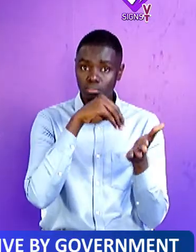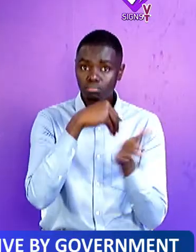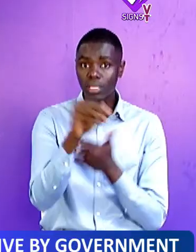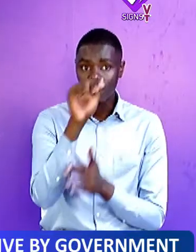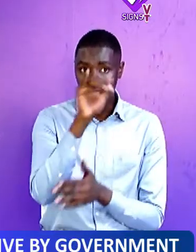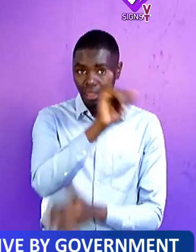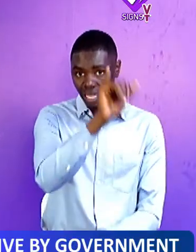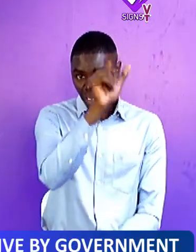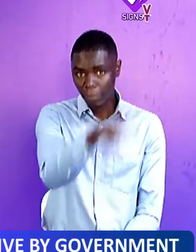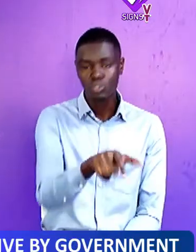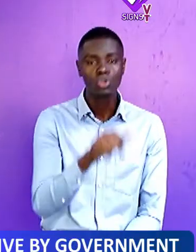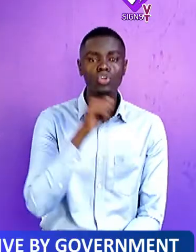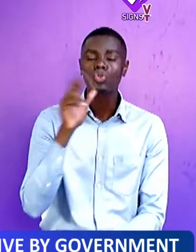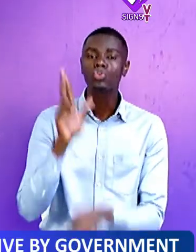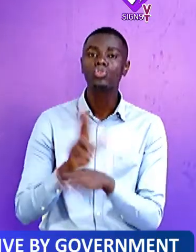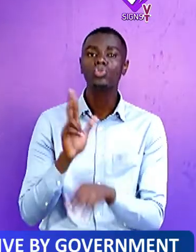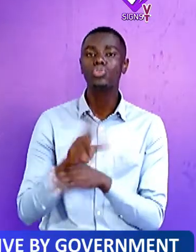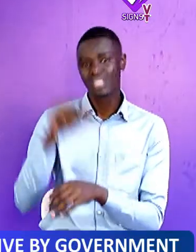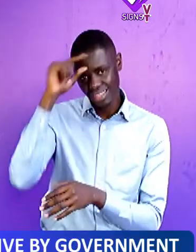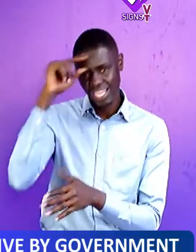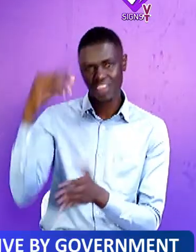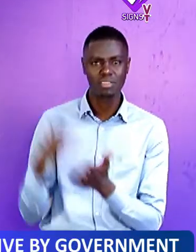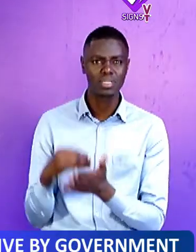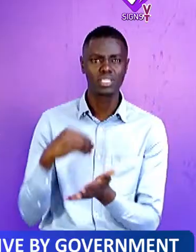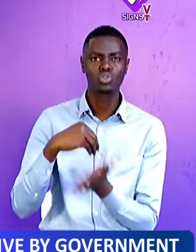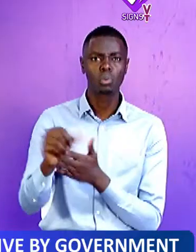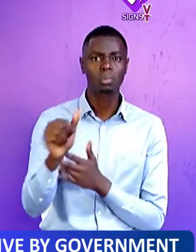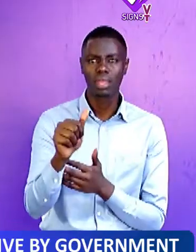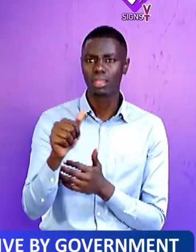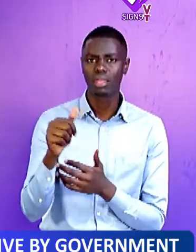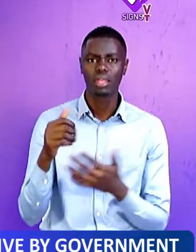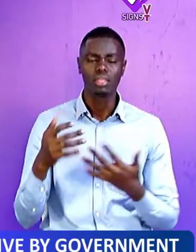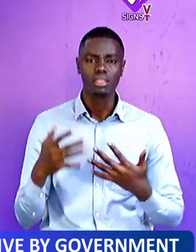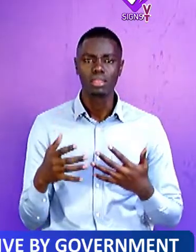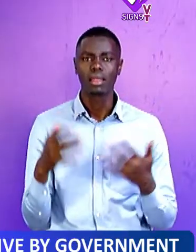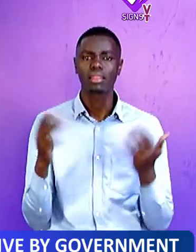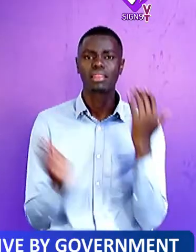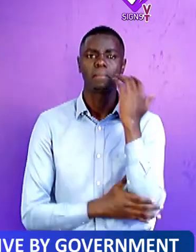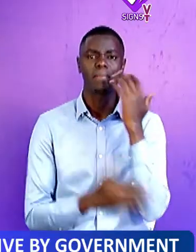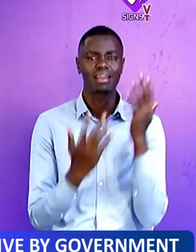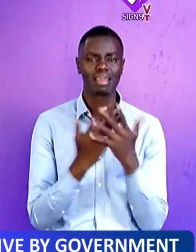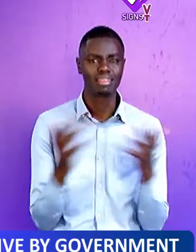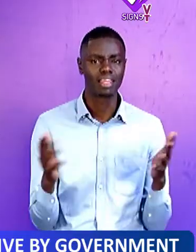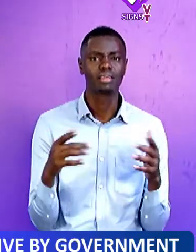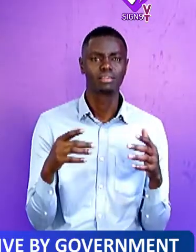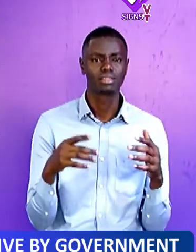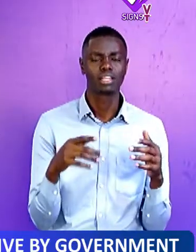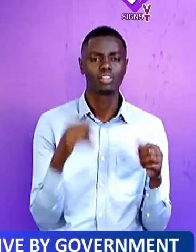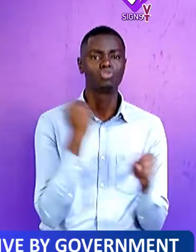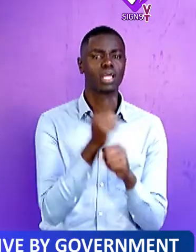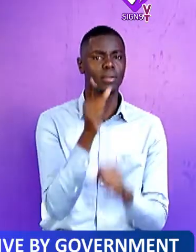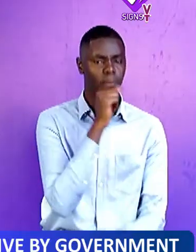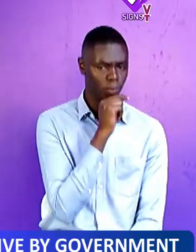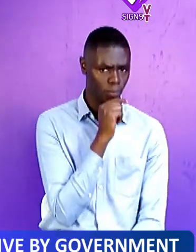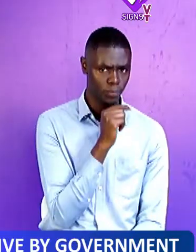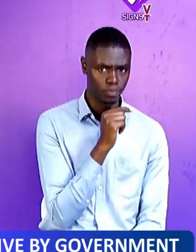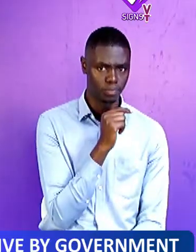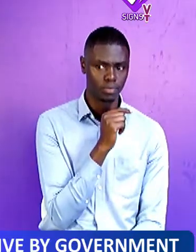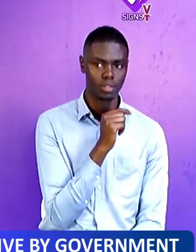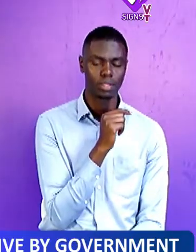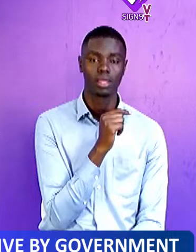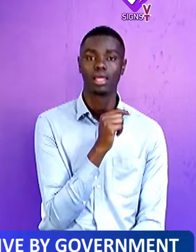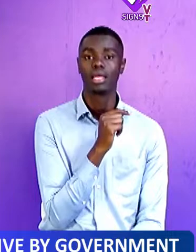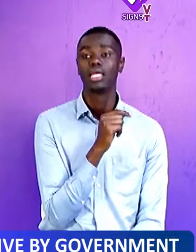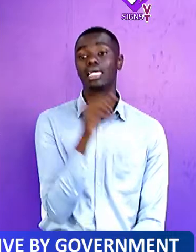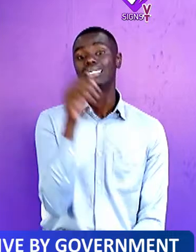family, not using taxpayers' money to compensate the evil you committed, which means you are escaping justice. That's why we find